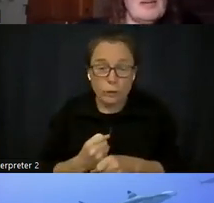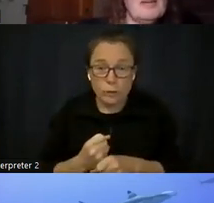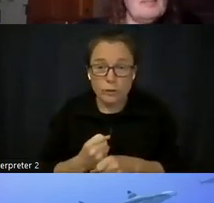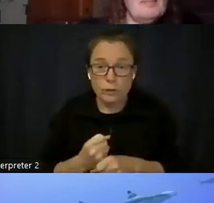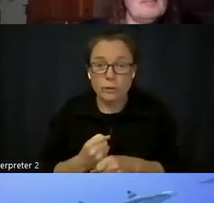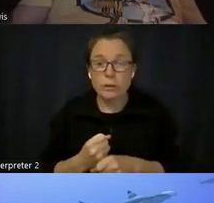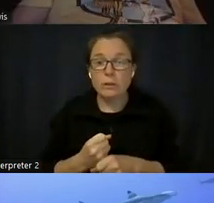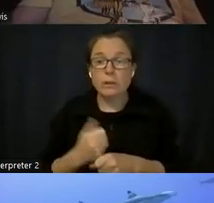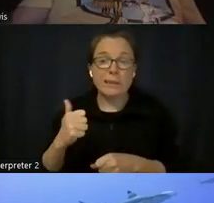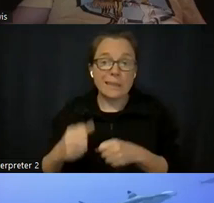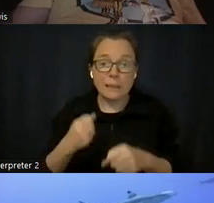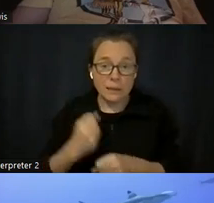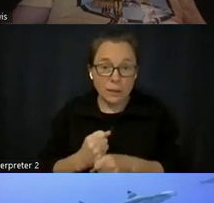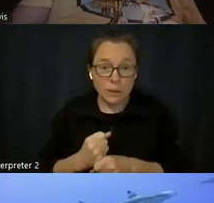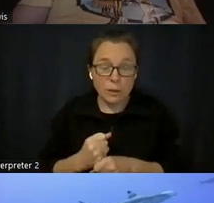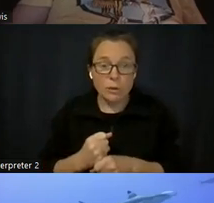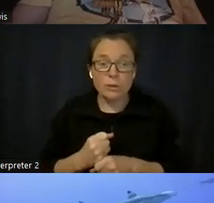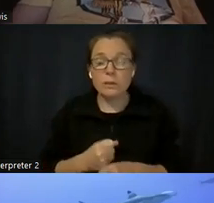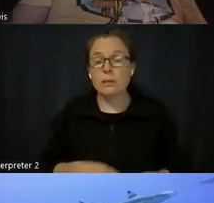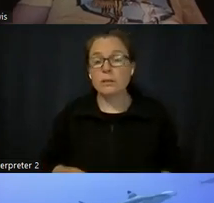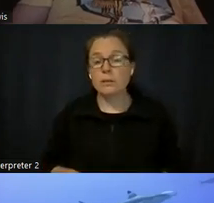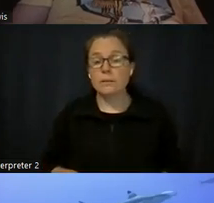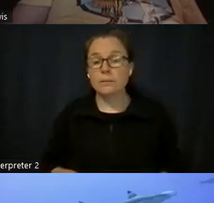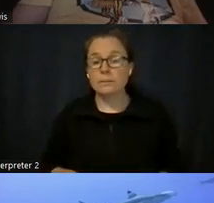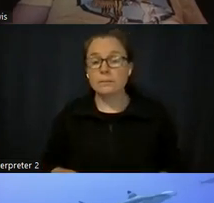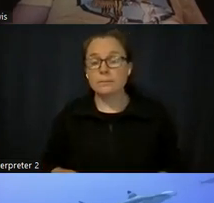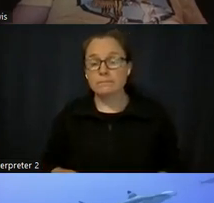they become where